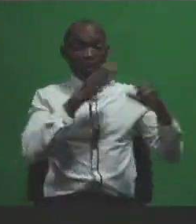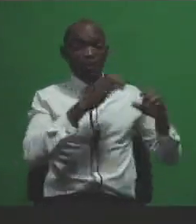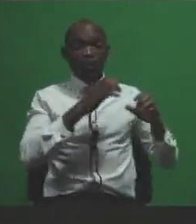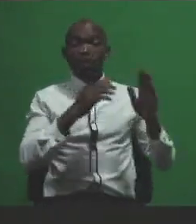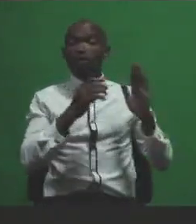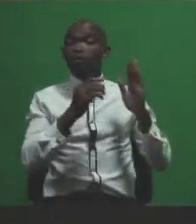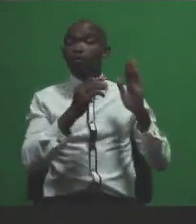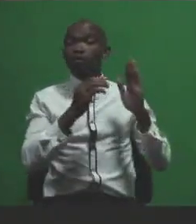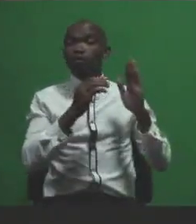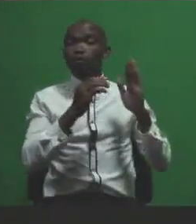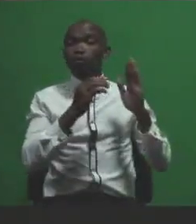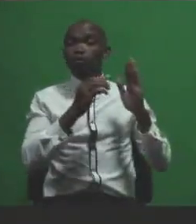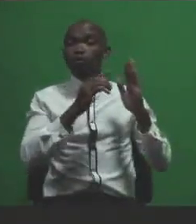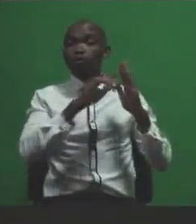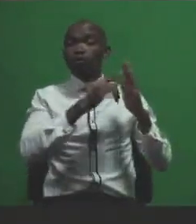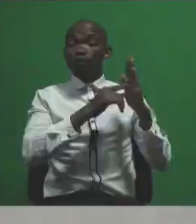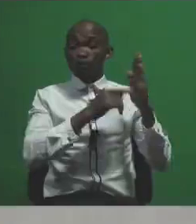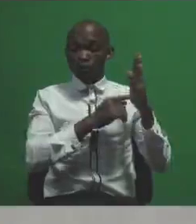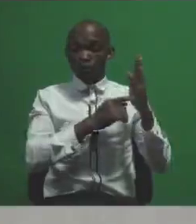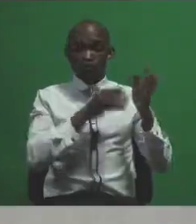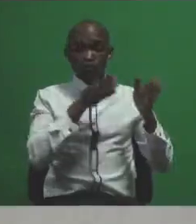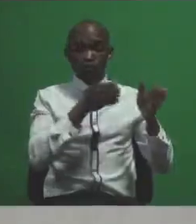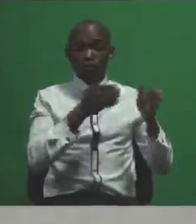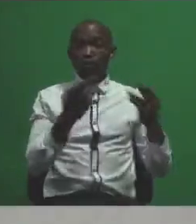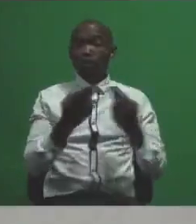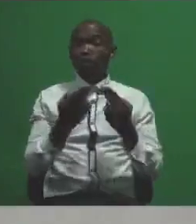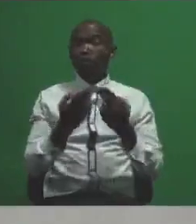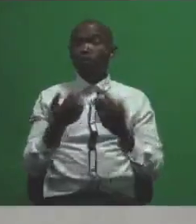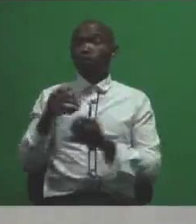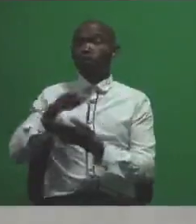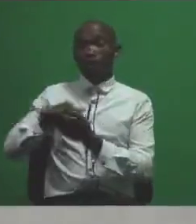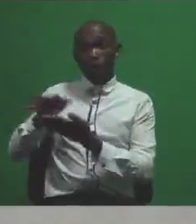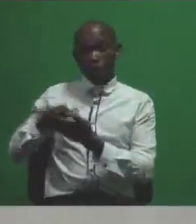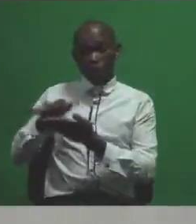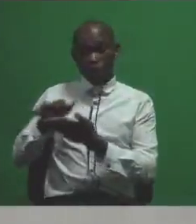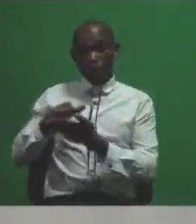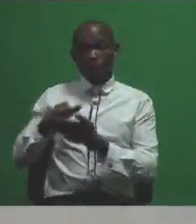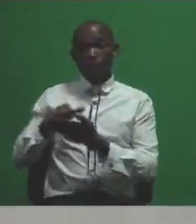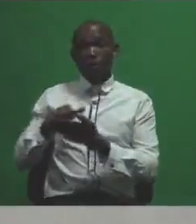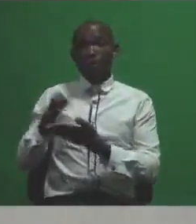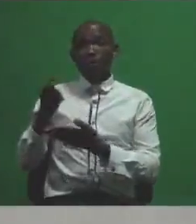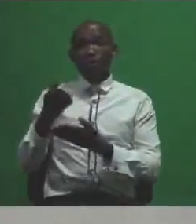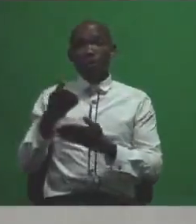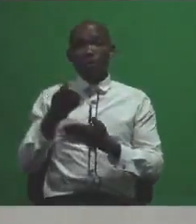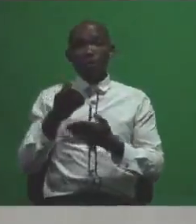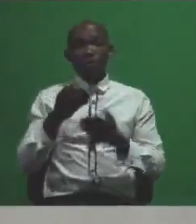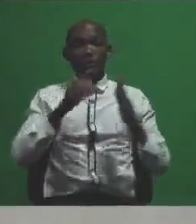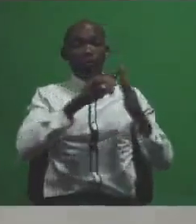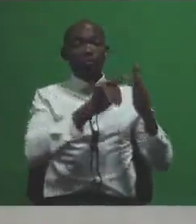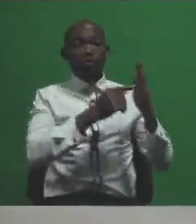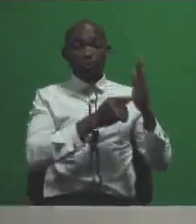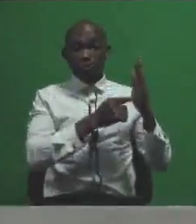A, explain the meaning of laboratory. B, state laboratory